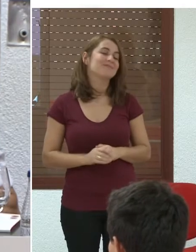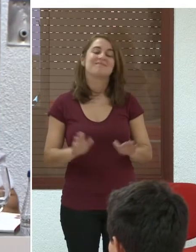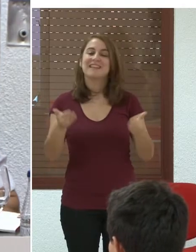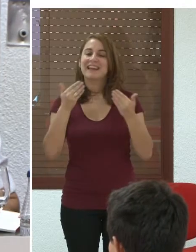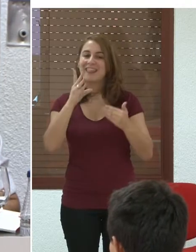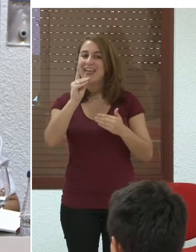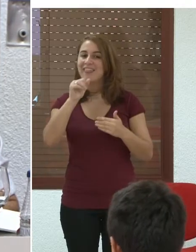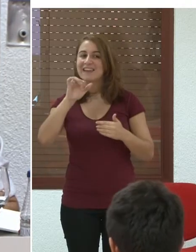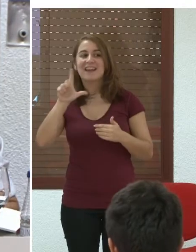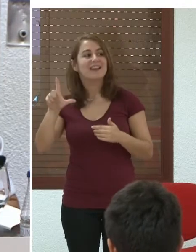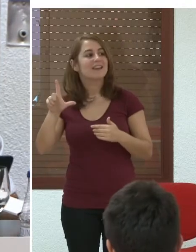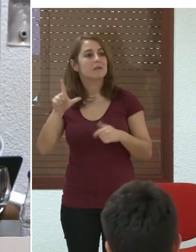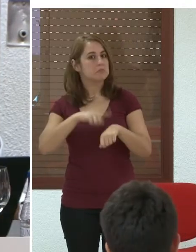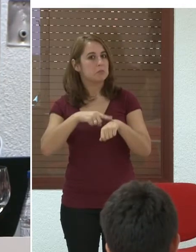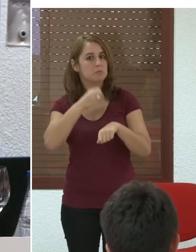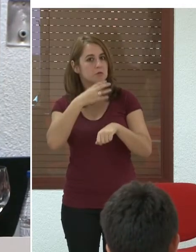Daniel,